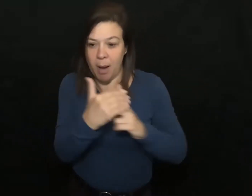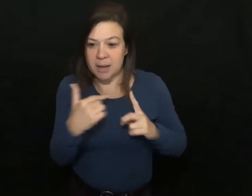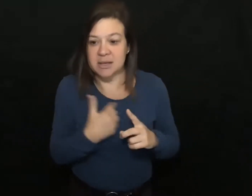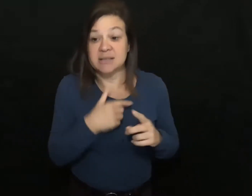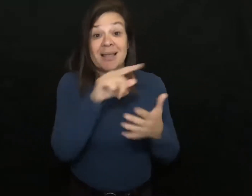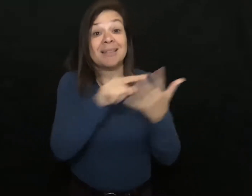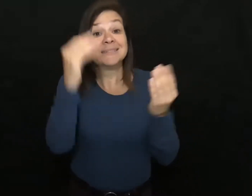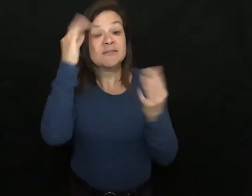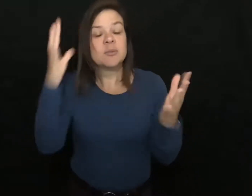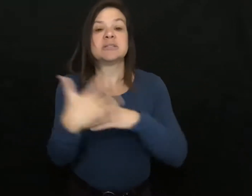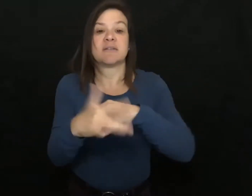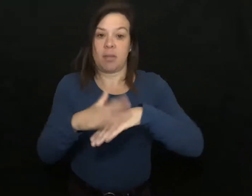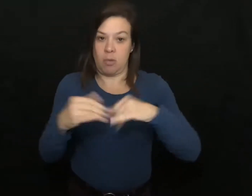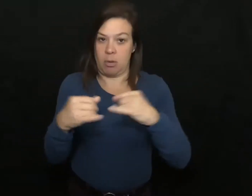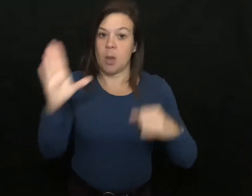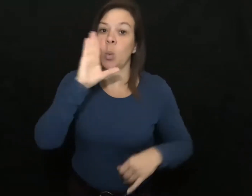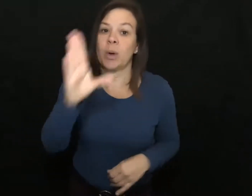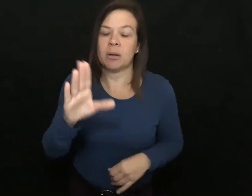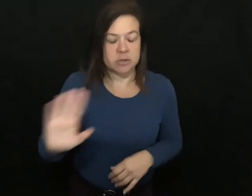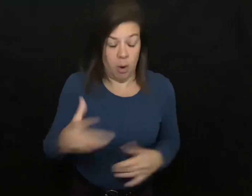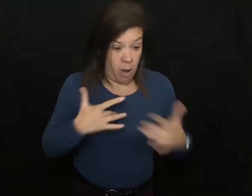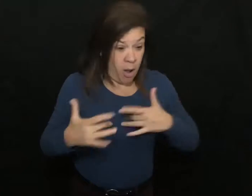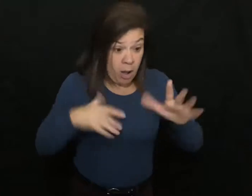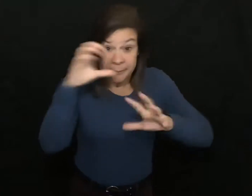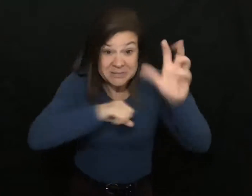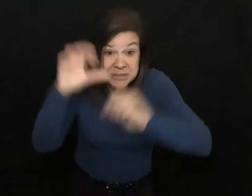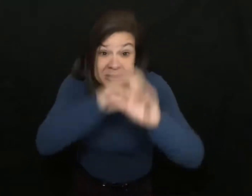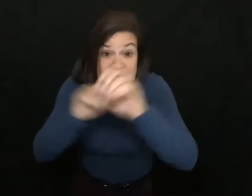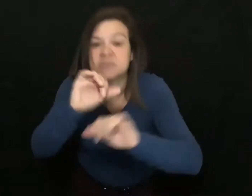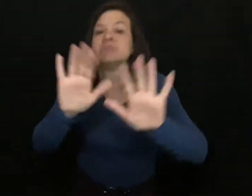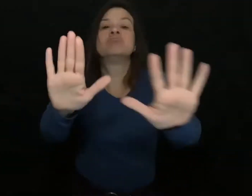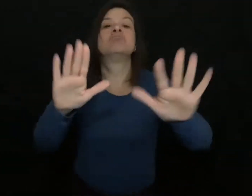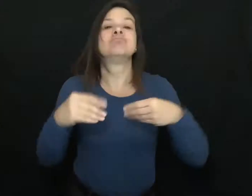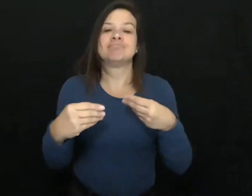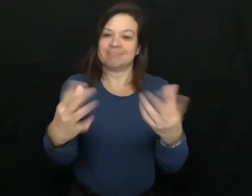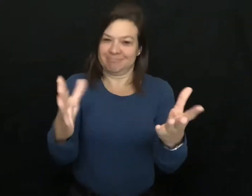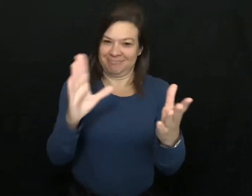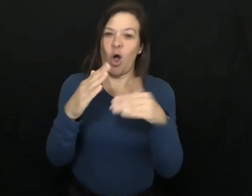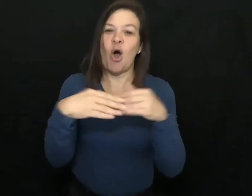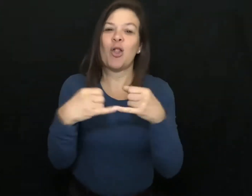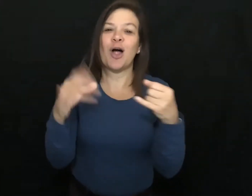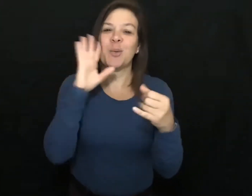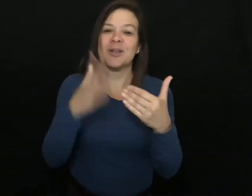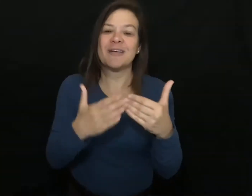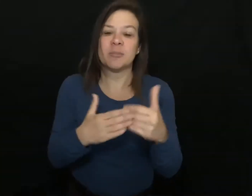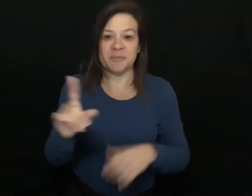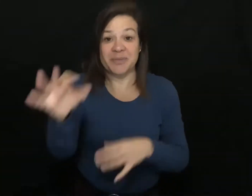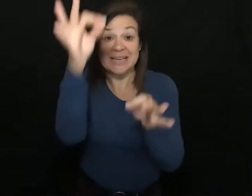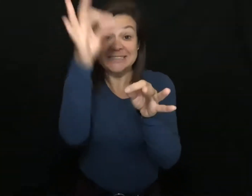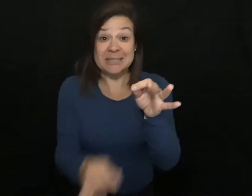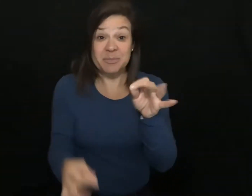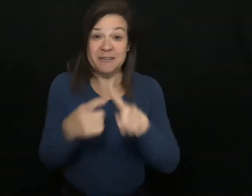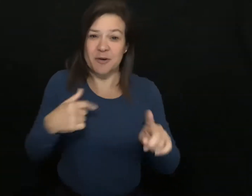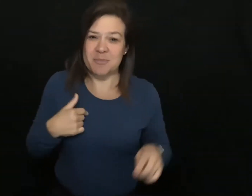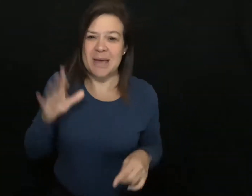be available online. So don't worry if you didn't catch the PowerPoint. Simply from me, and I want to stay within 3 minutes because